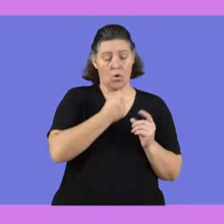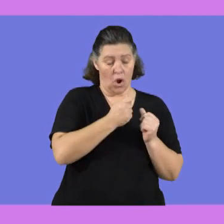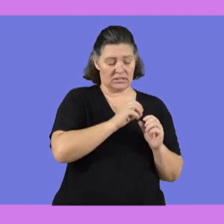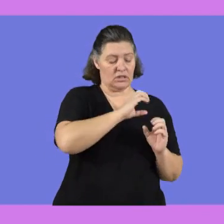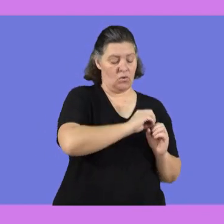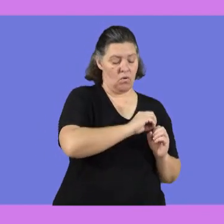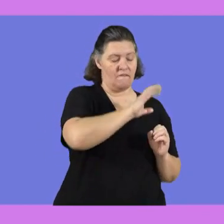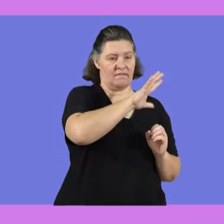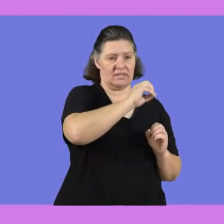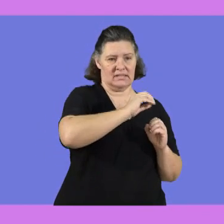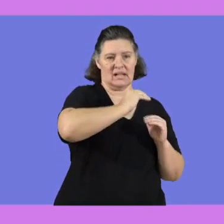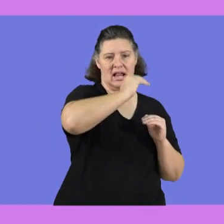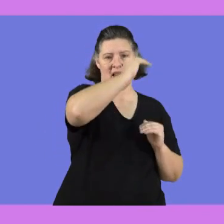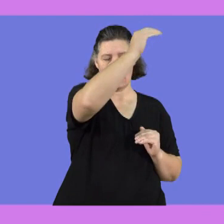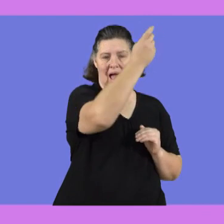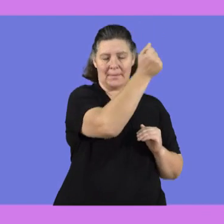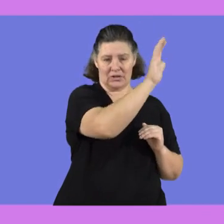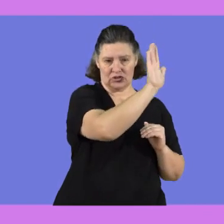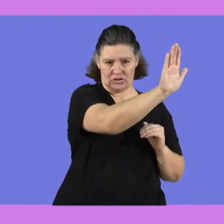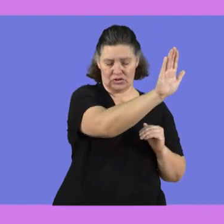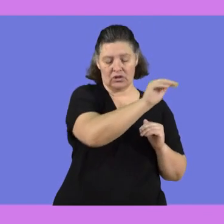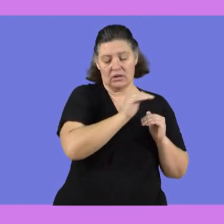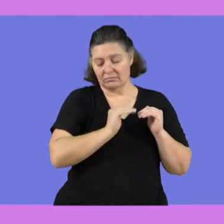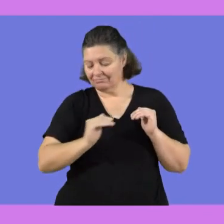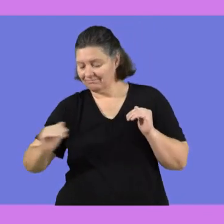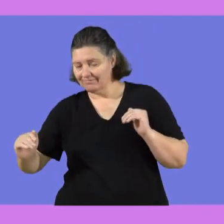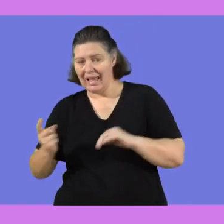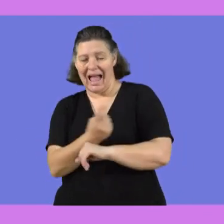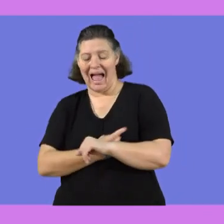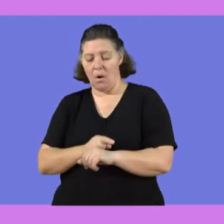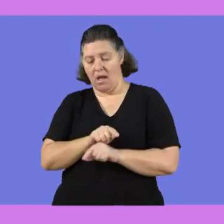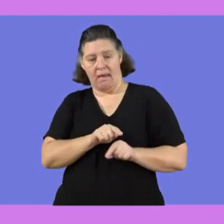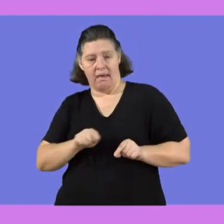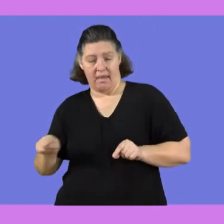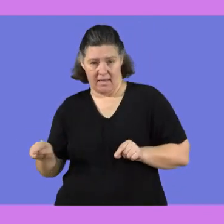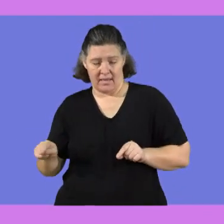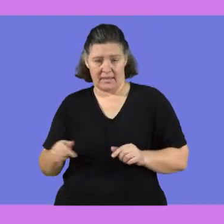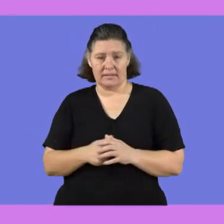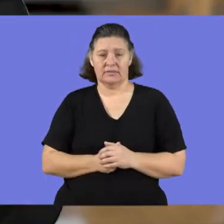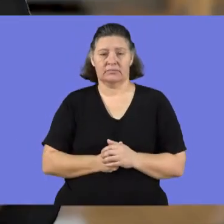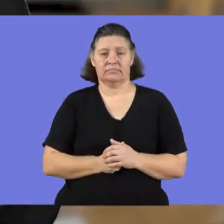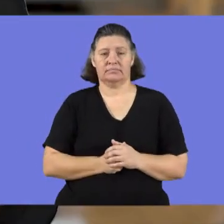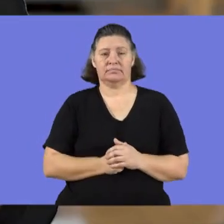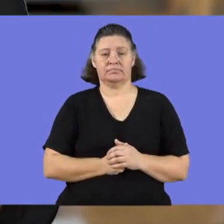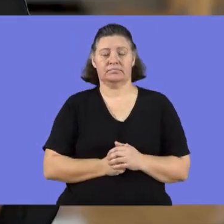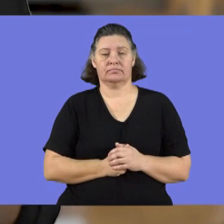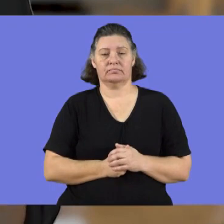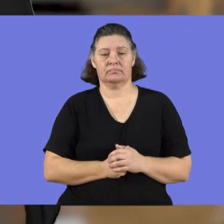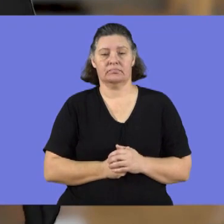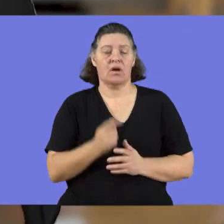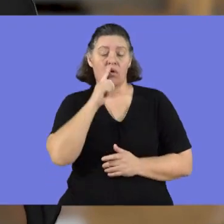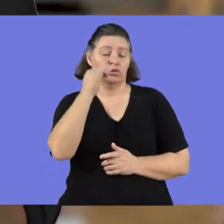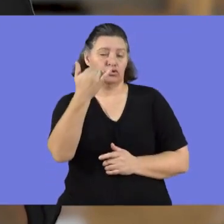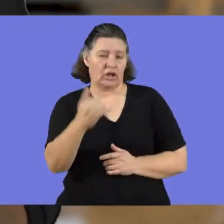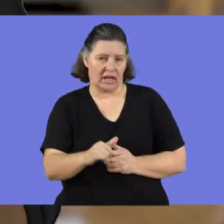the cost of skating versus the number of people, because actually that is the context that we